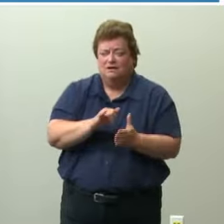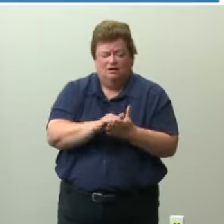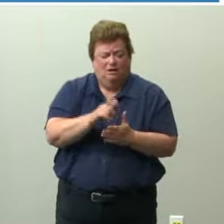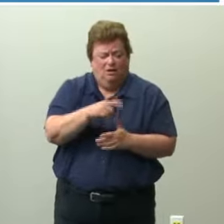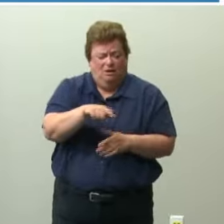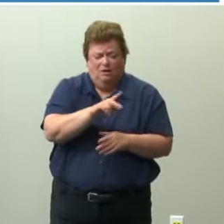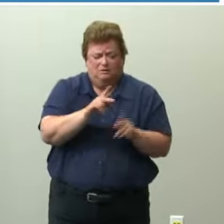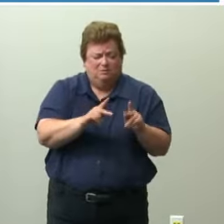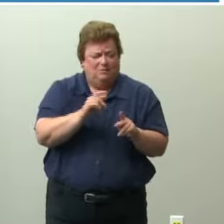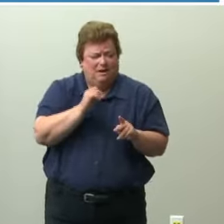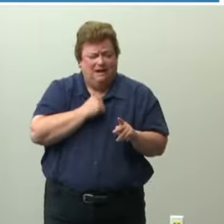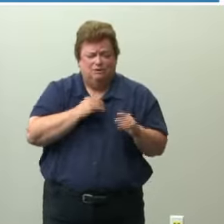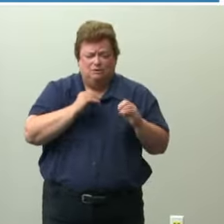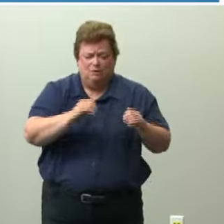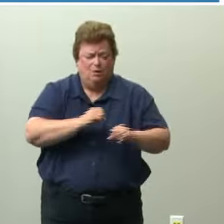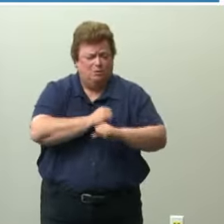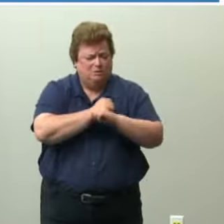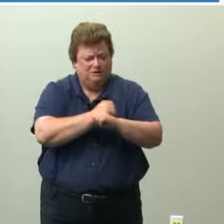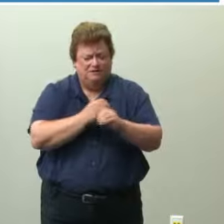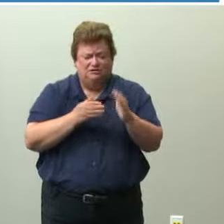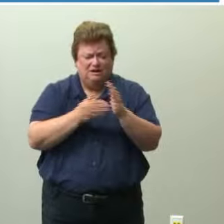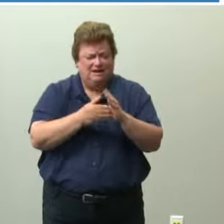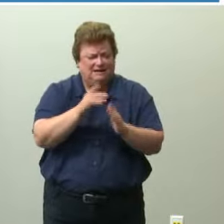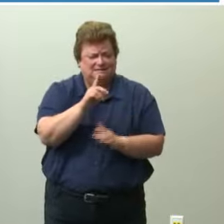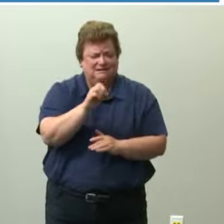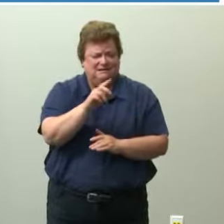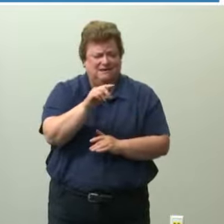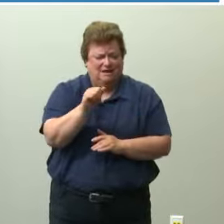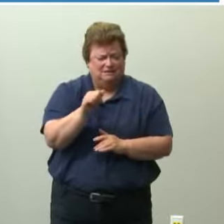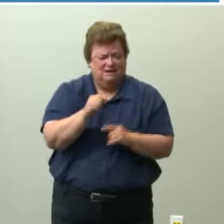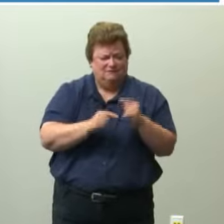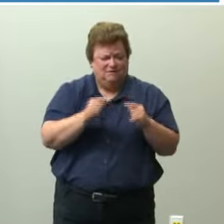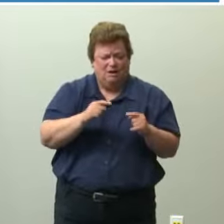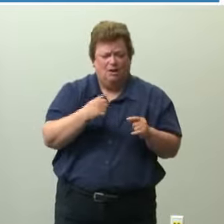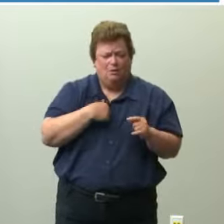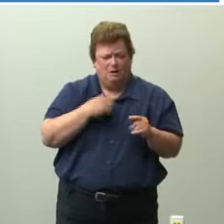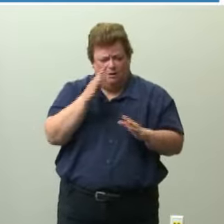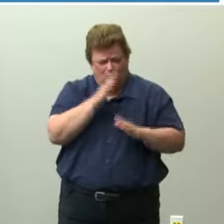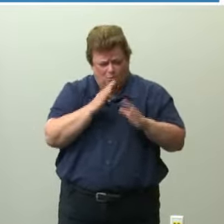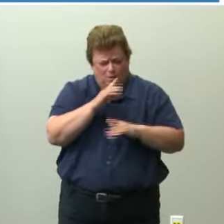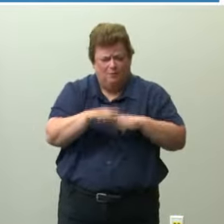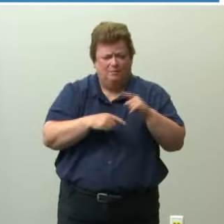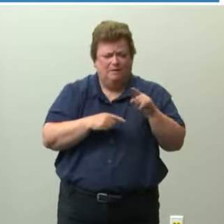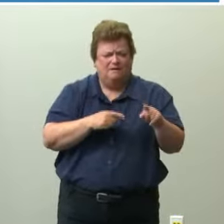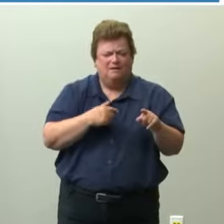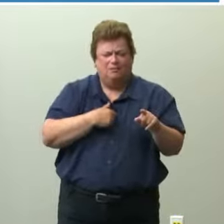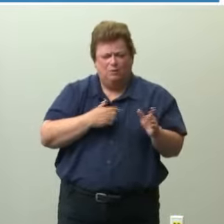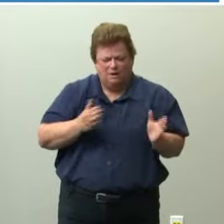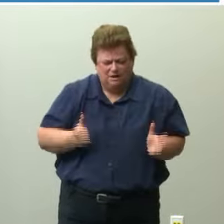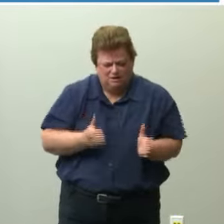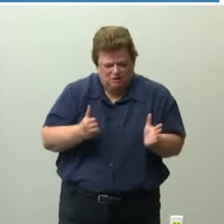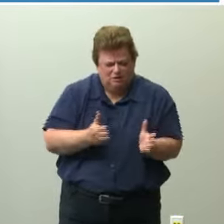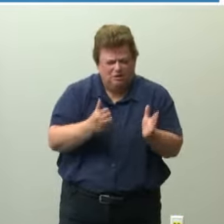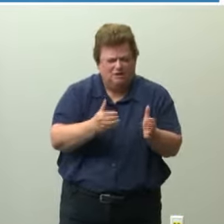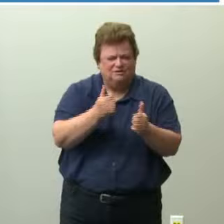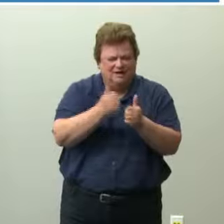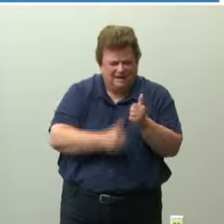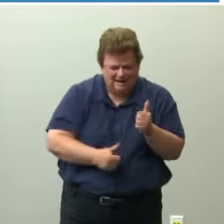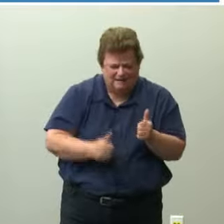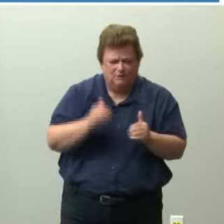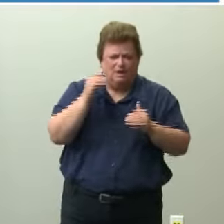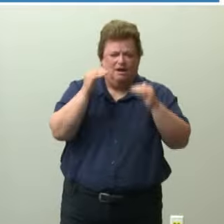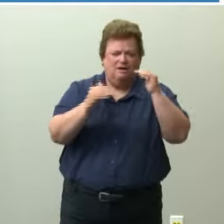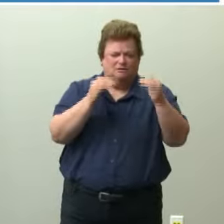have no protection against the Delta variant, and we are concerned about them. We continue to urge every eligible